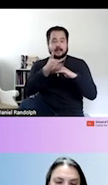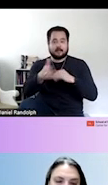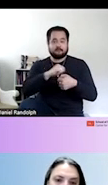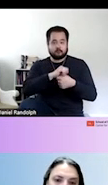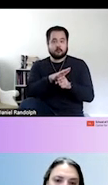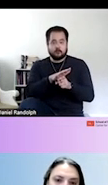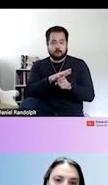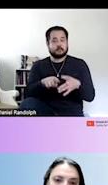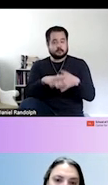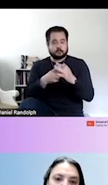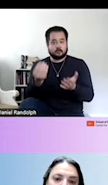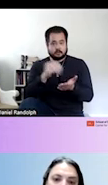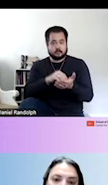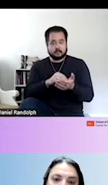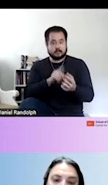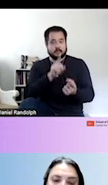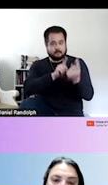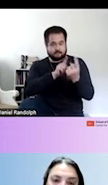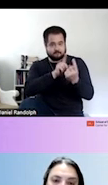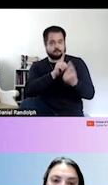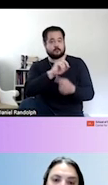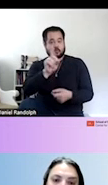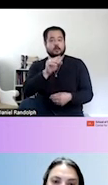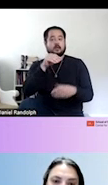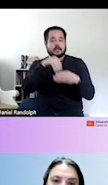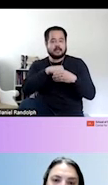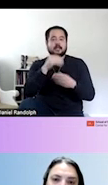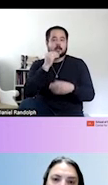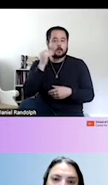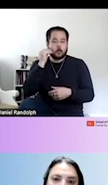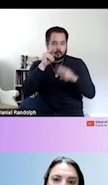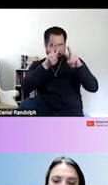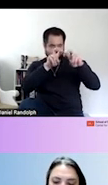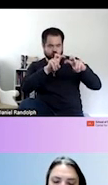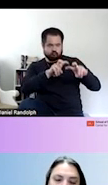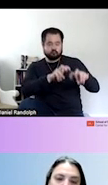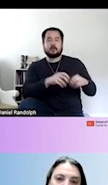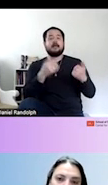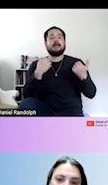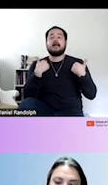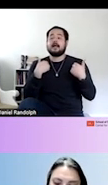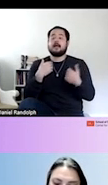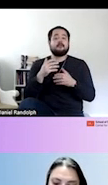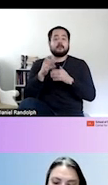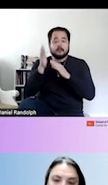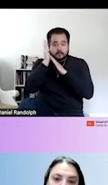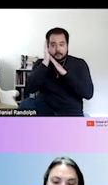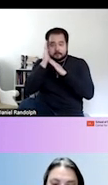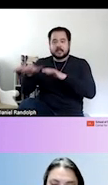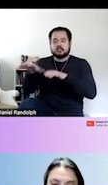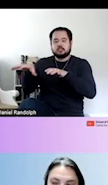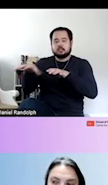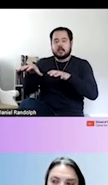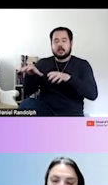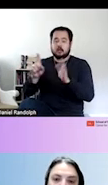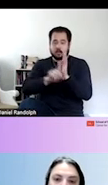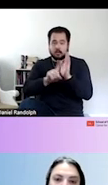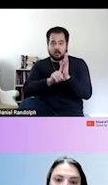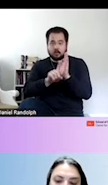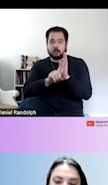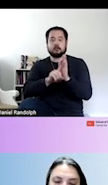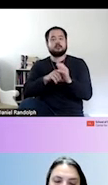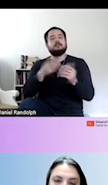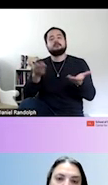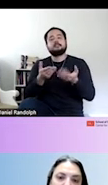they're doing in-home assessments. As I mentioned, they have these shaker bed alarms, and they're really here to support families. And our next